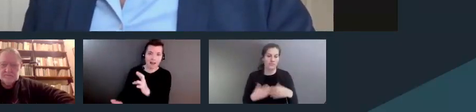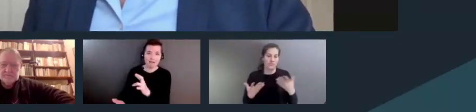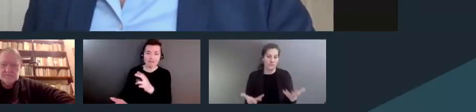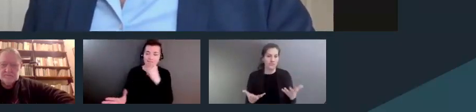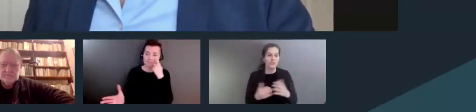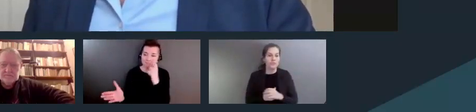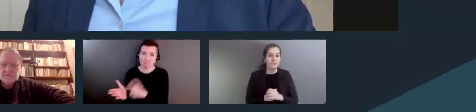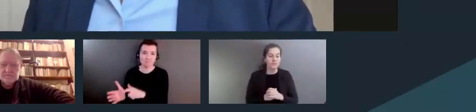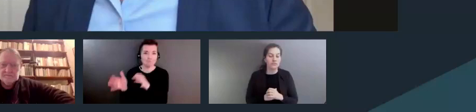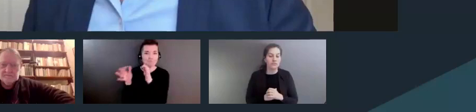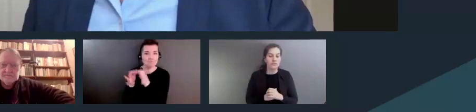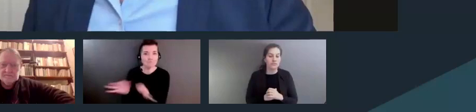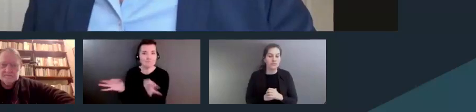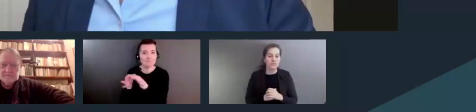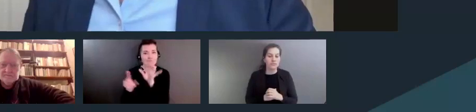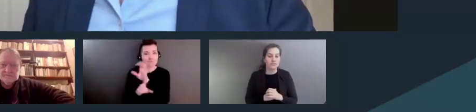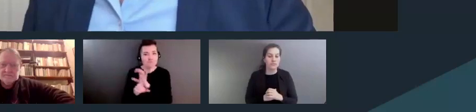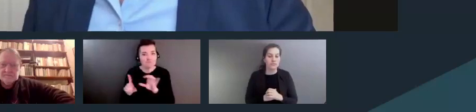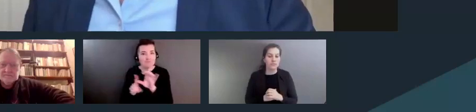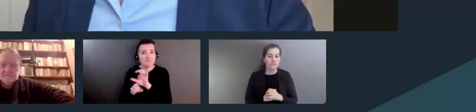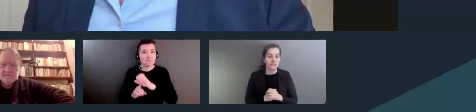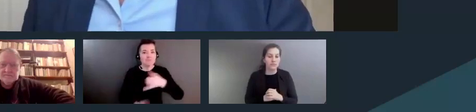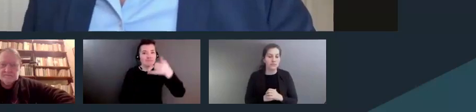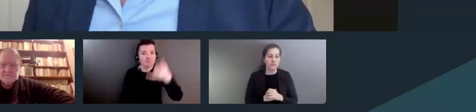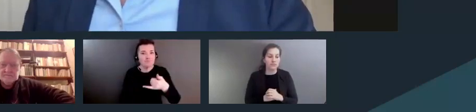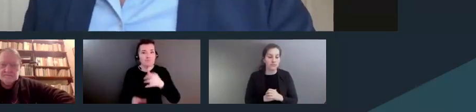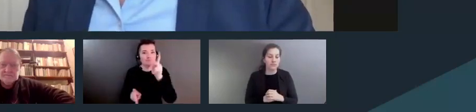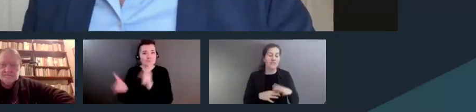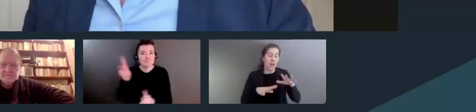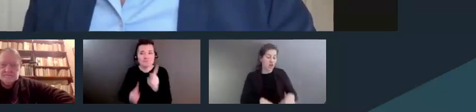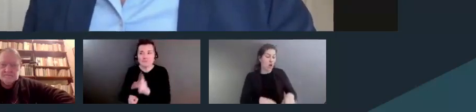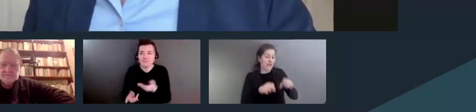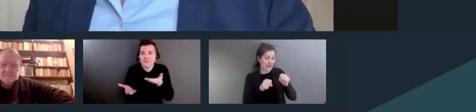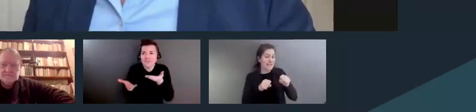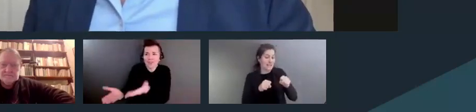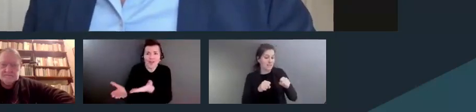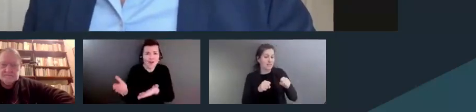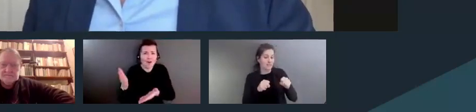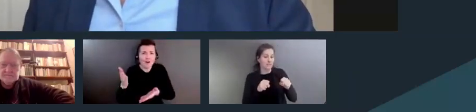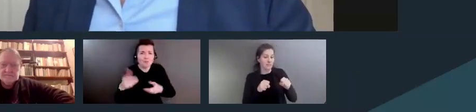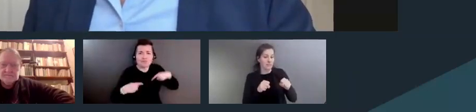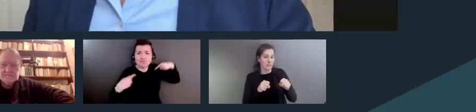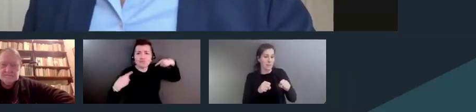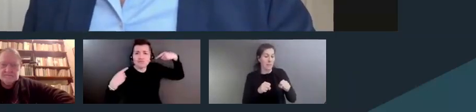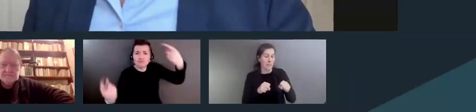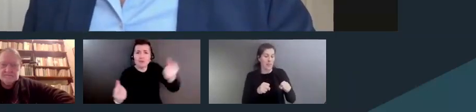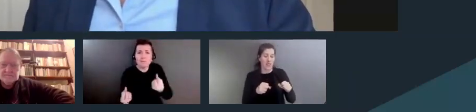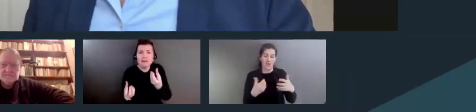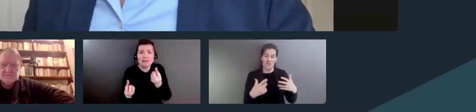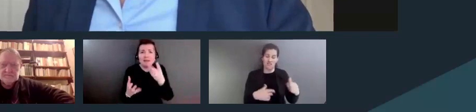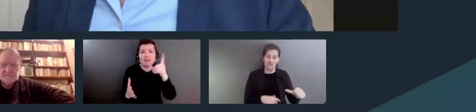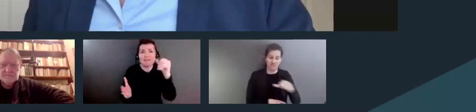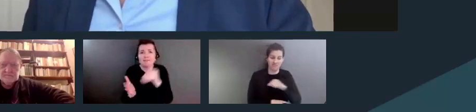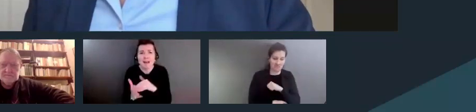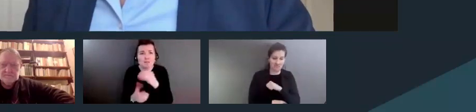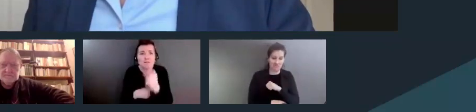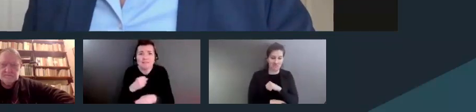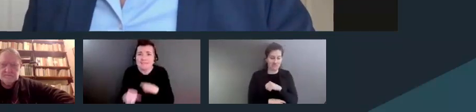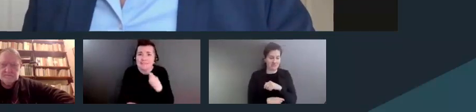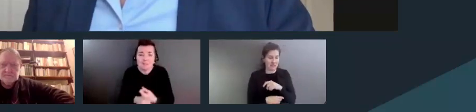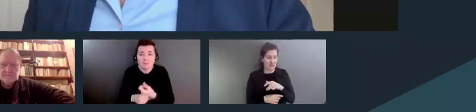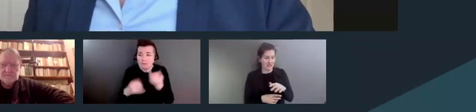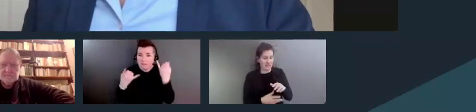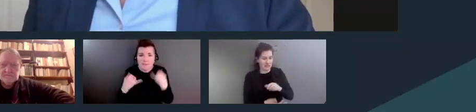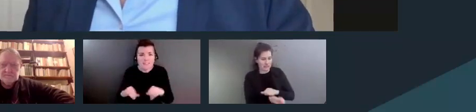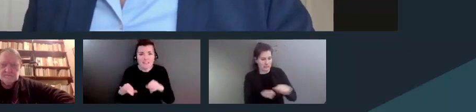and continues to exist for thousands of years or more in Nunavut, and instead they continue to try to